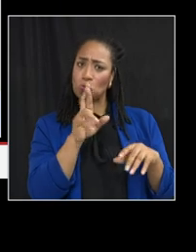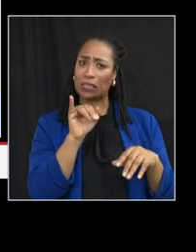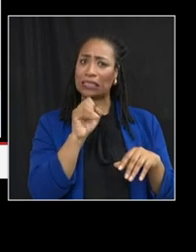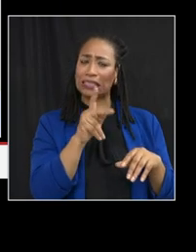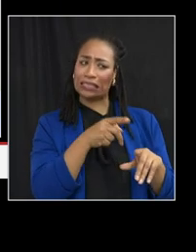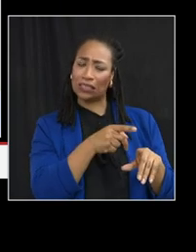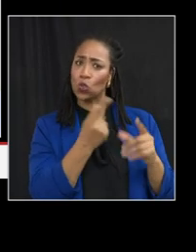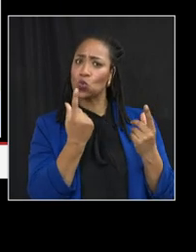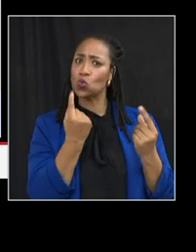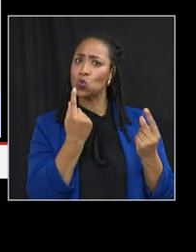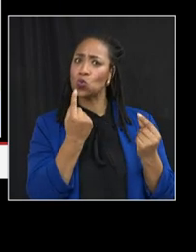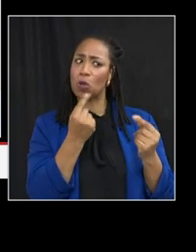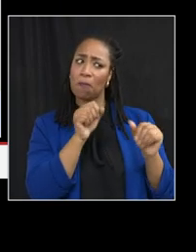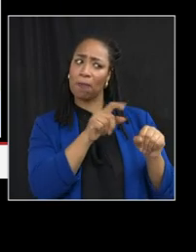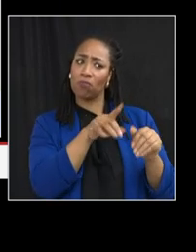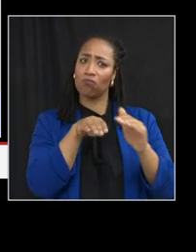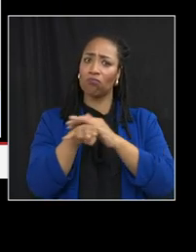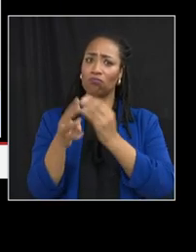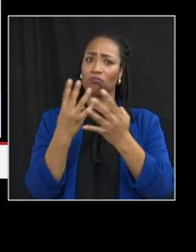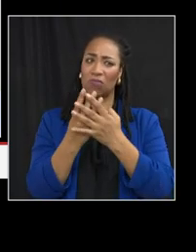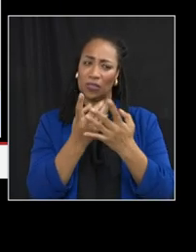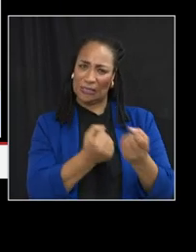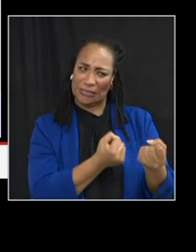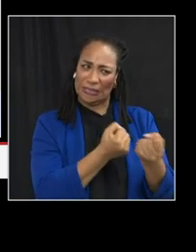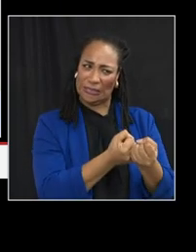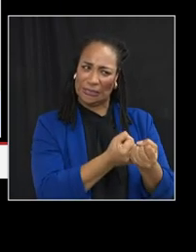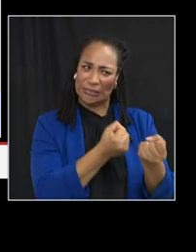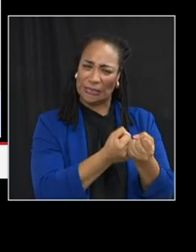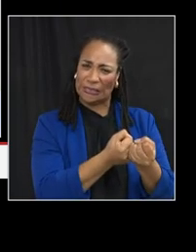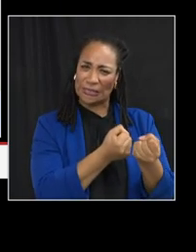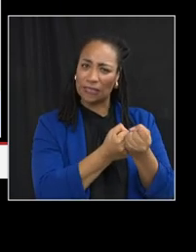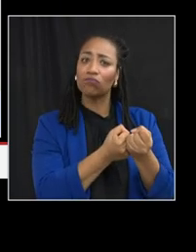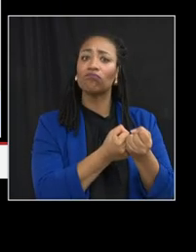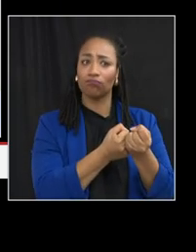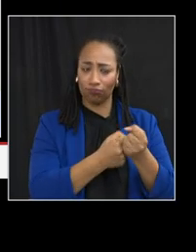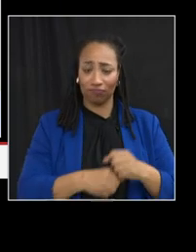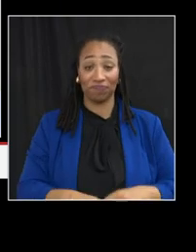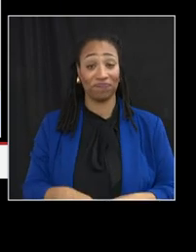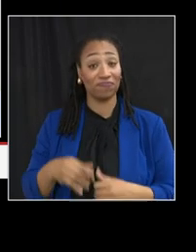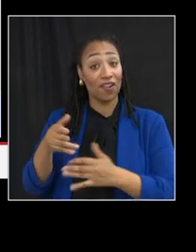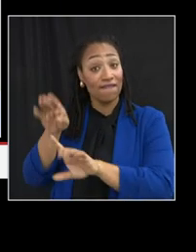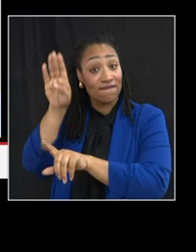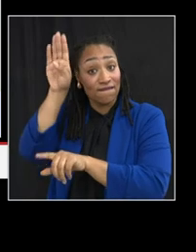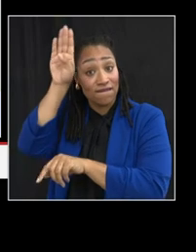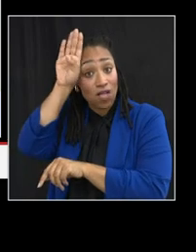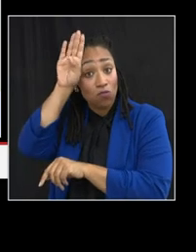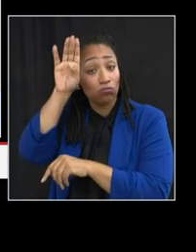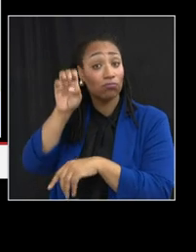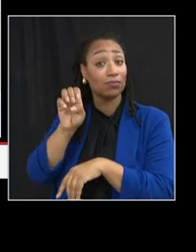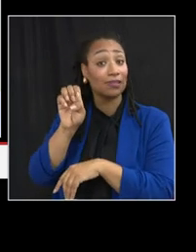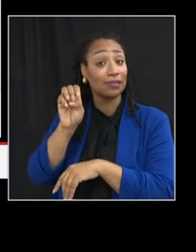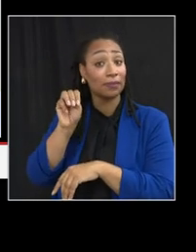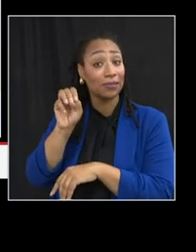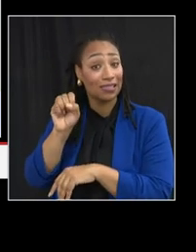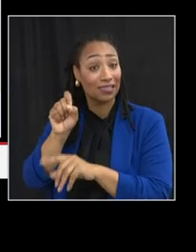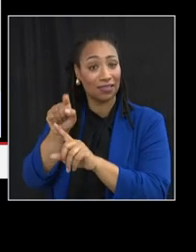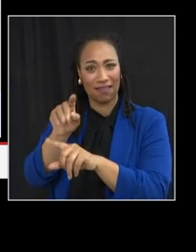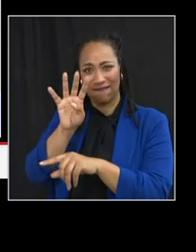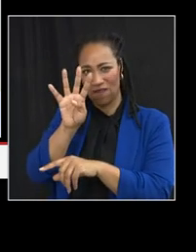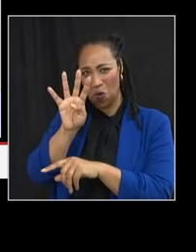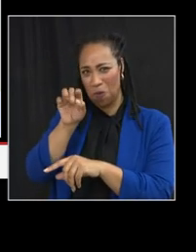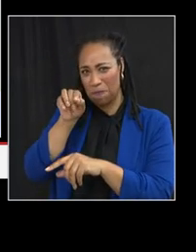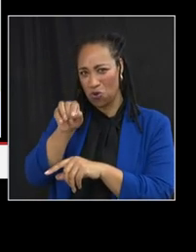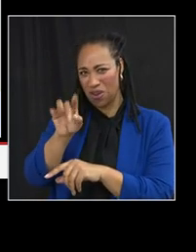fire and emergency medical services personnel with life-saving equipment, and $3.4 million to buy and maintain